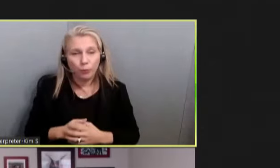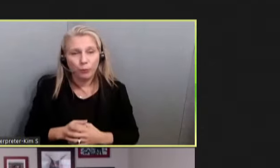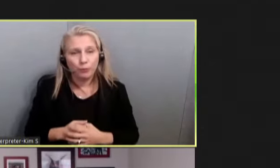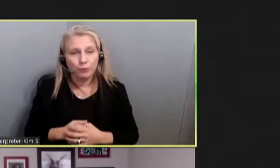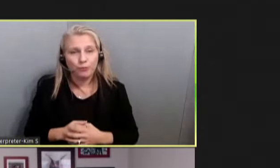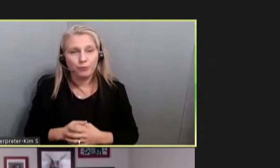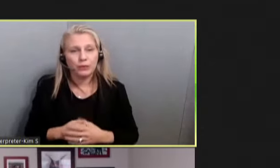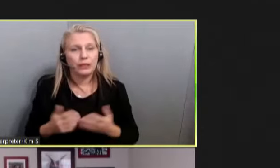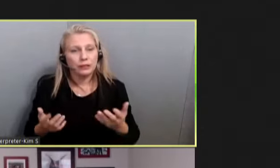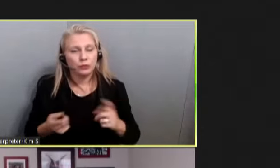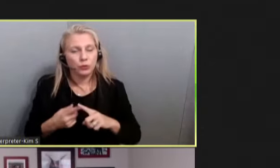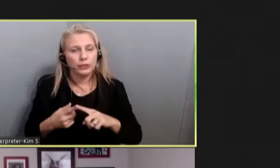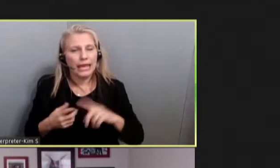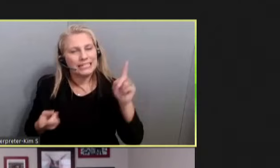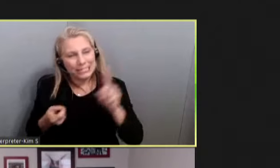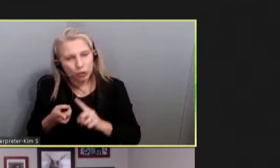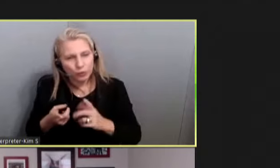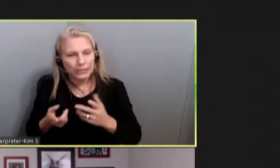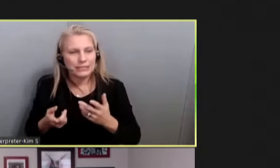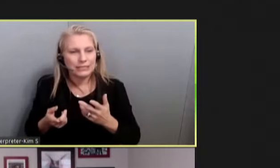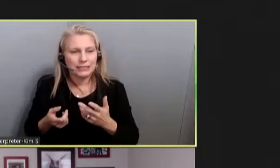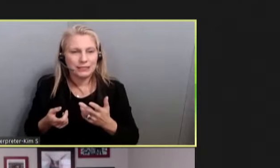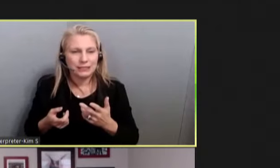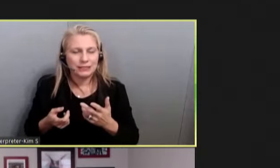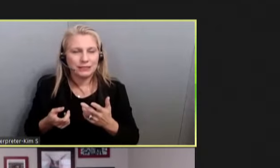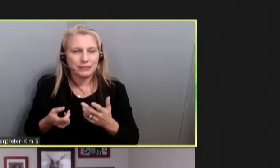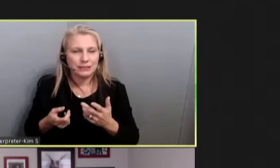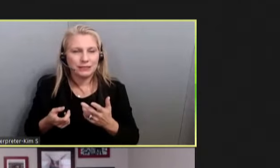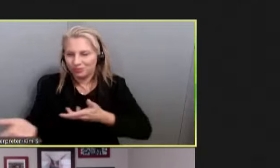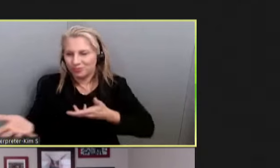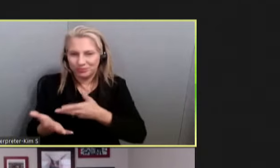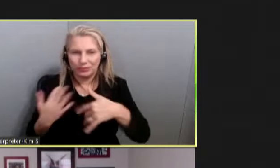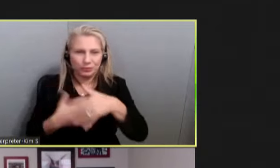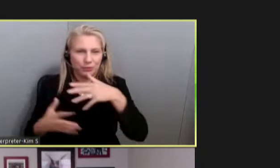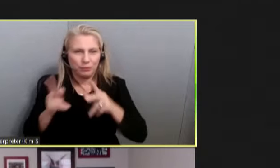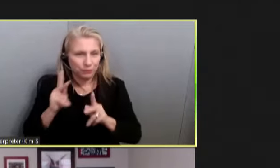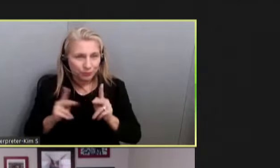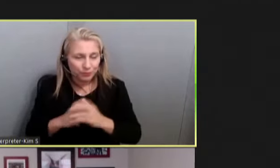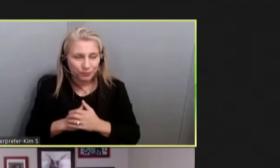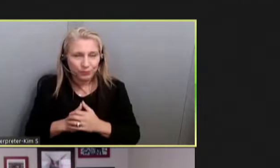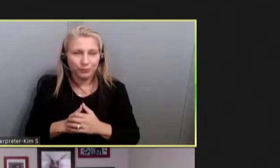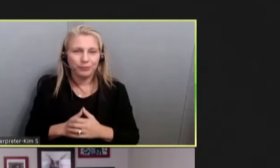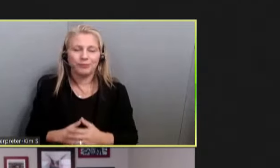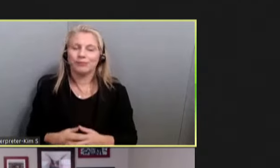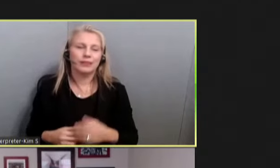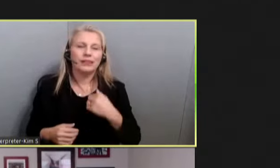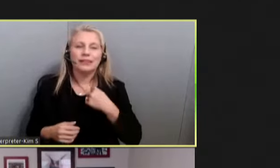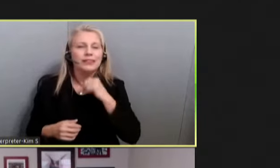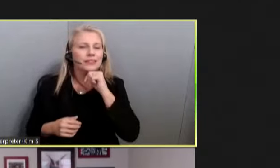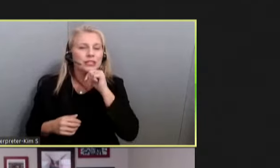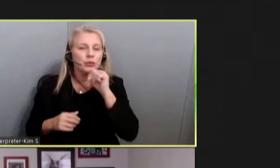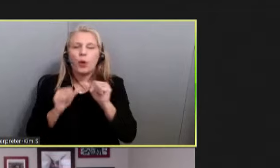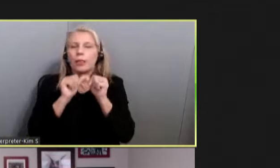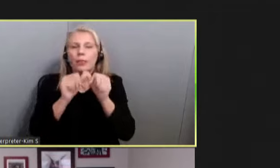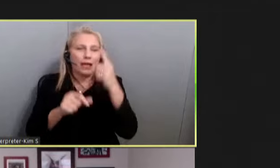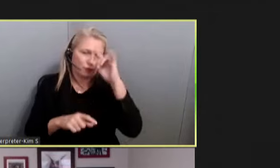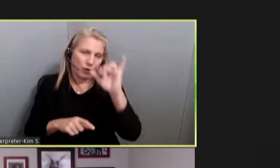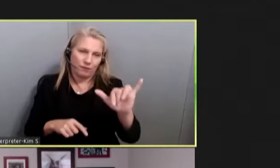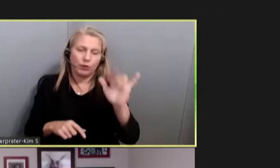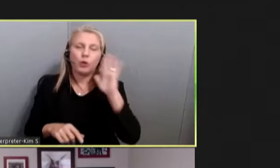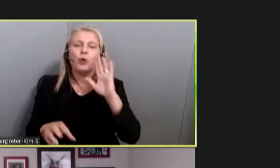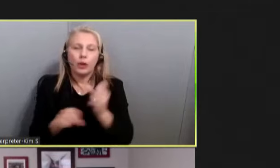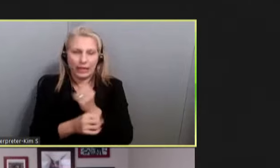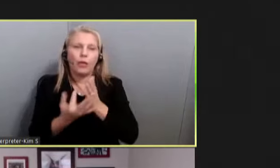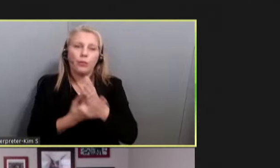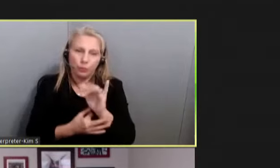just decrease, the social contacts right now. This is not going to last forever. We are going to get